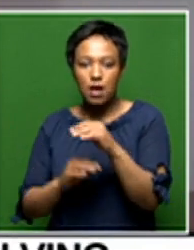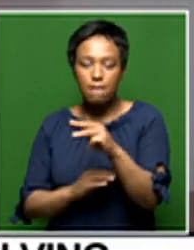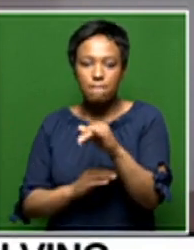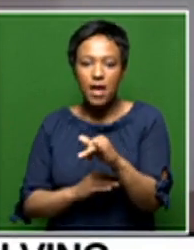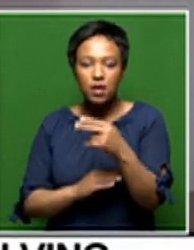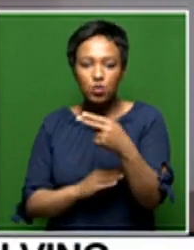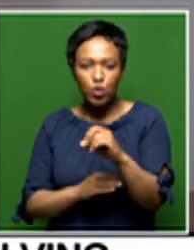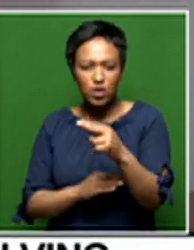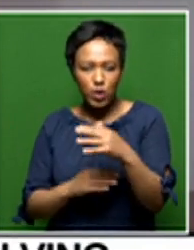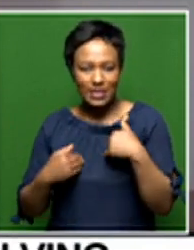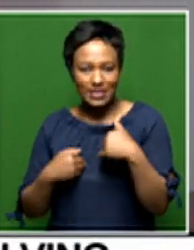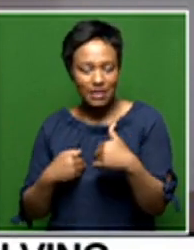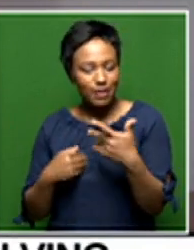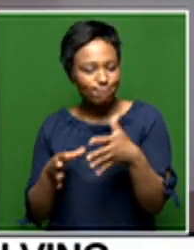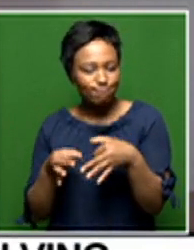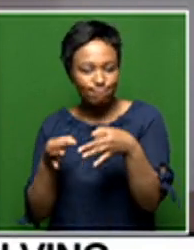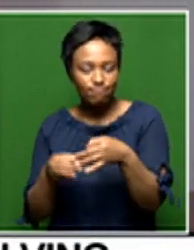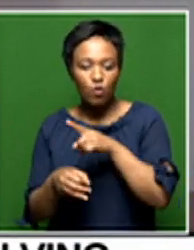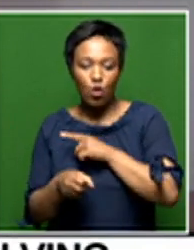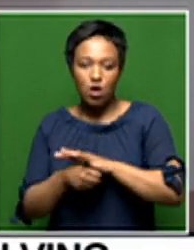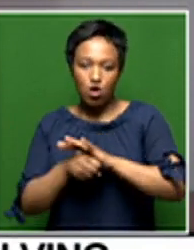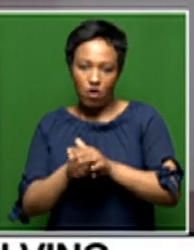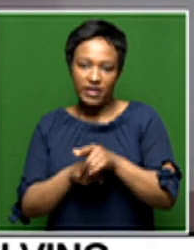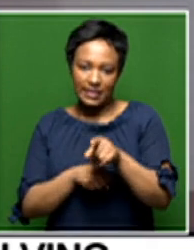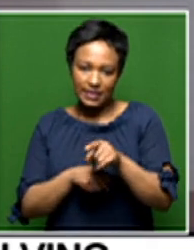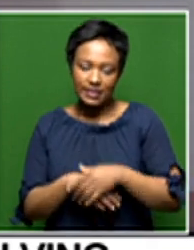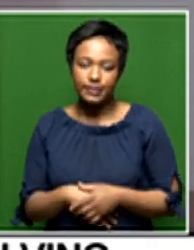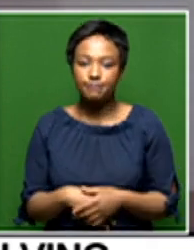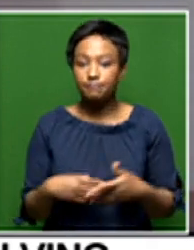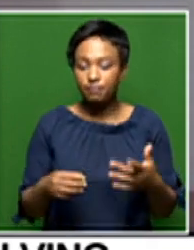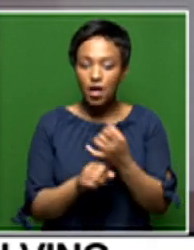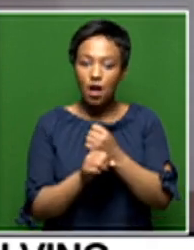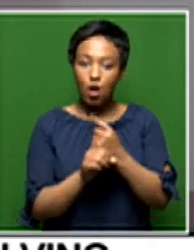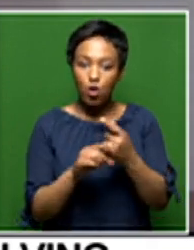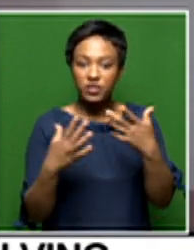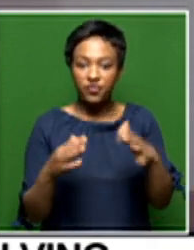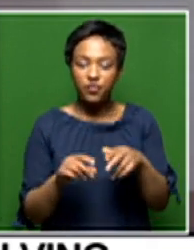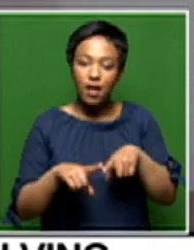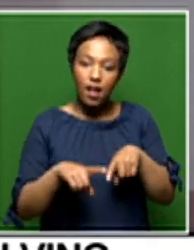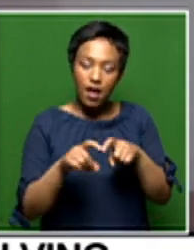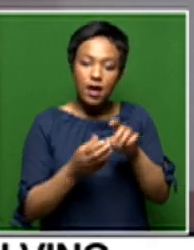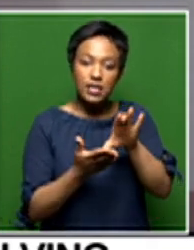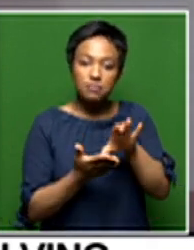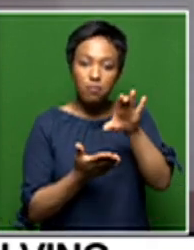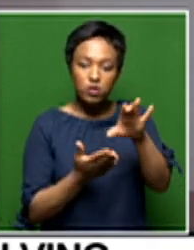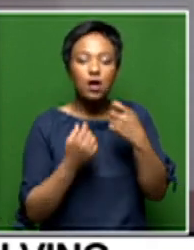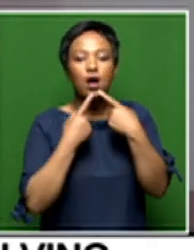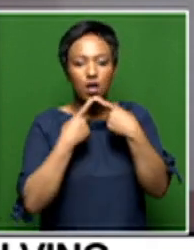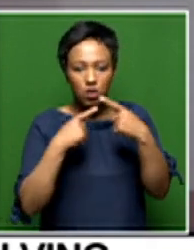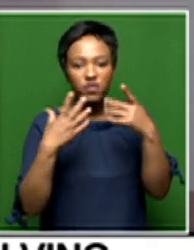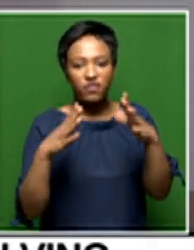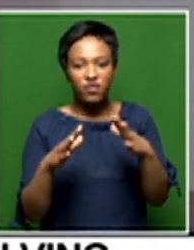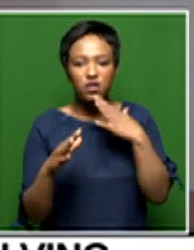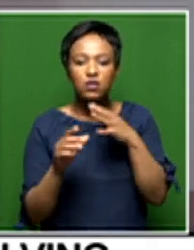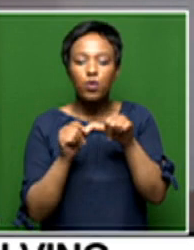May 2020 start, but that wasn't possible due to the COVID-19 pandemic. At the launch yesterday, the league's sponsors announced that they'll be